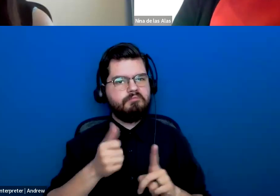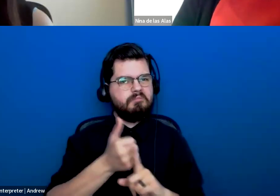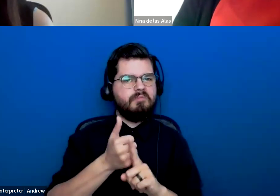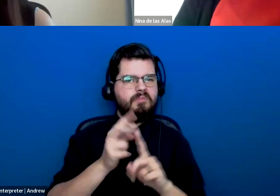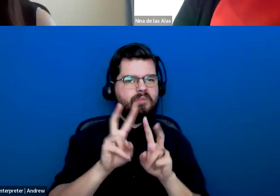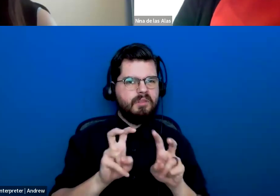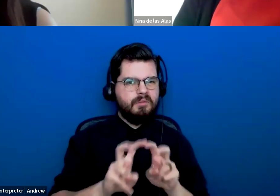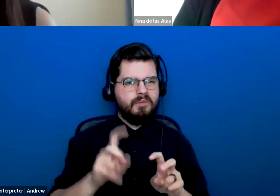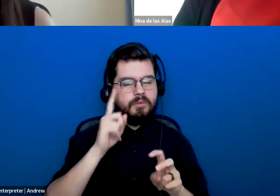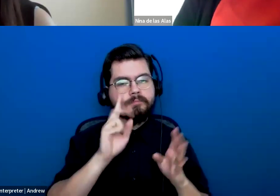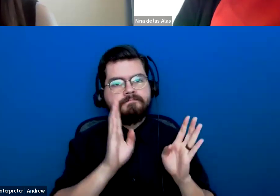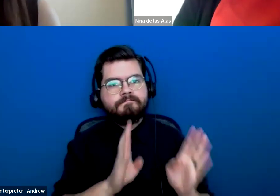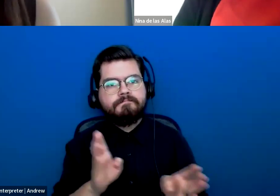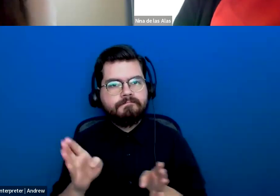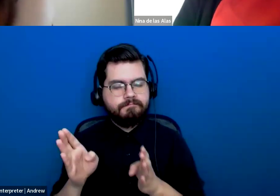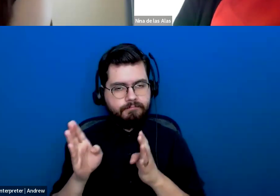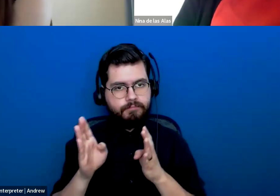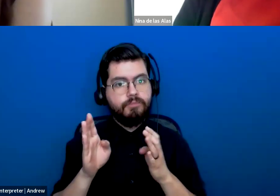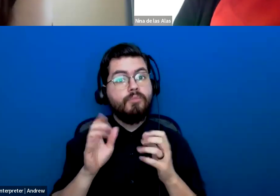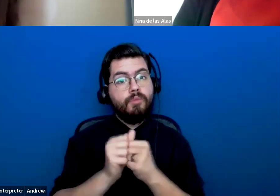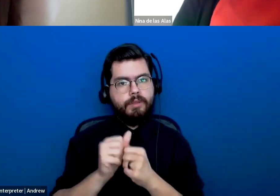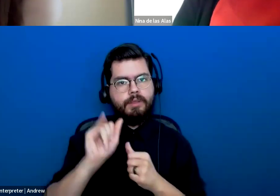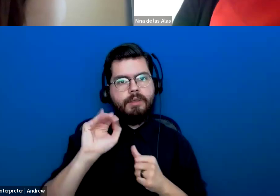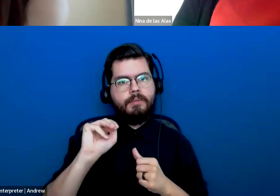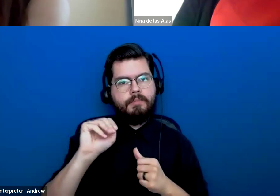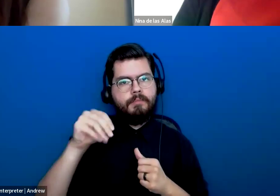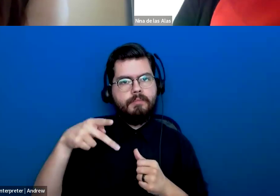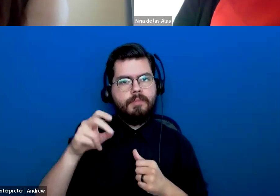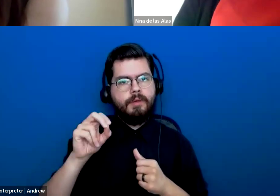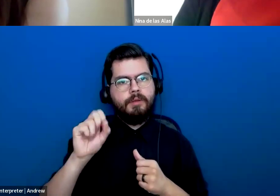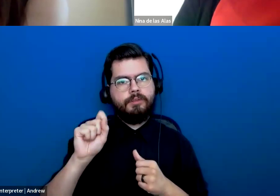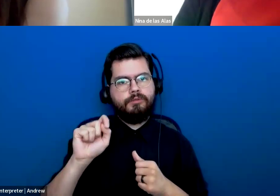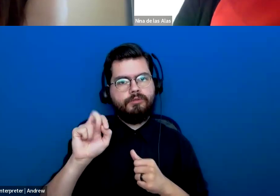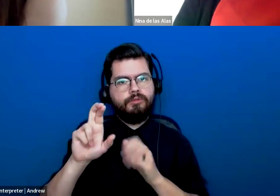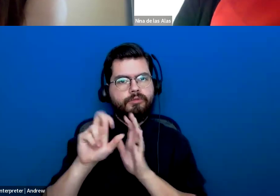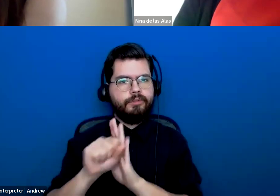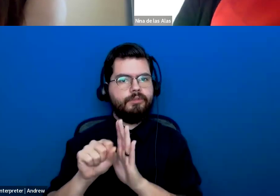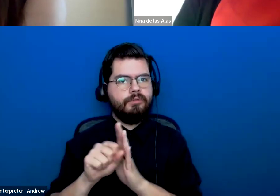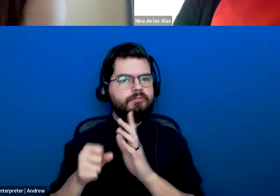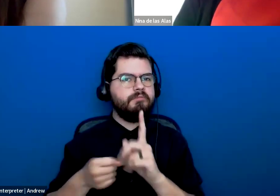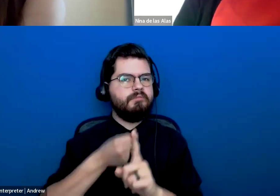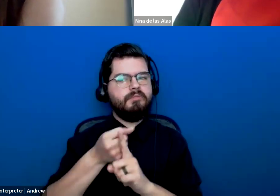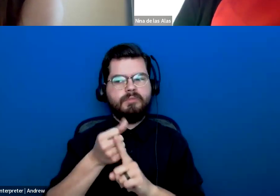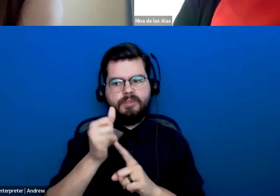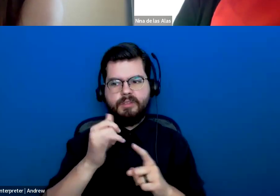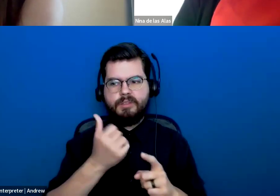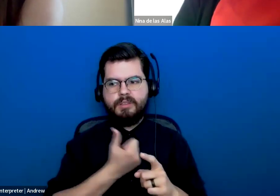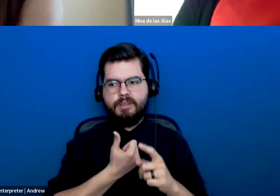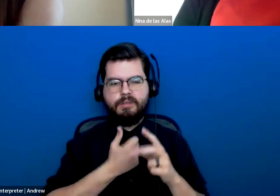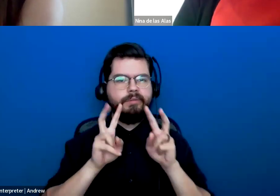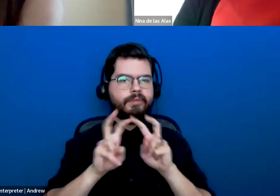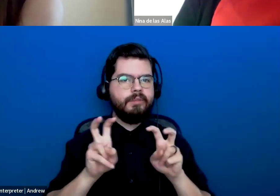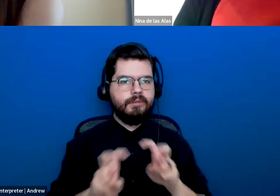essence, with imposter syndrome impacting their self-assessment. So the scenario I'm thinking of would